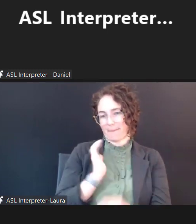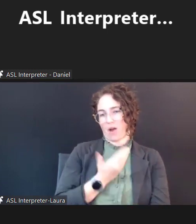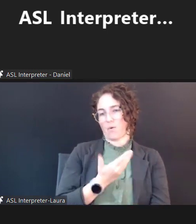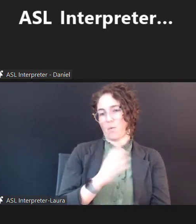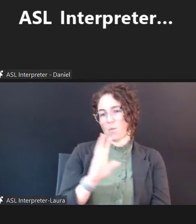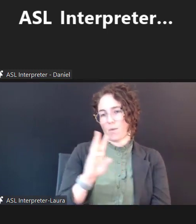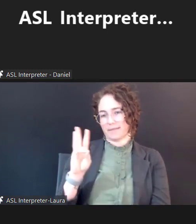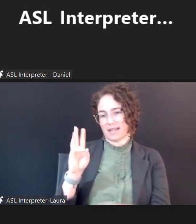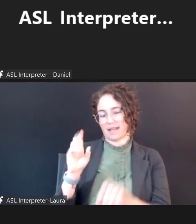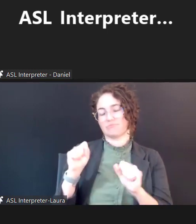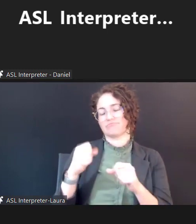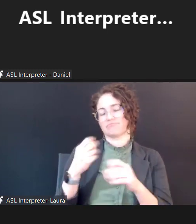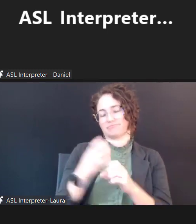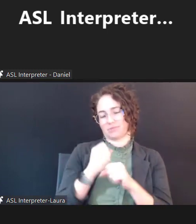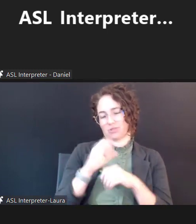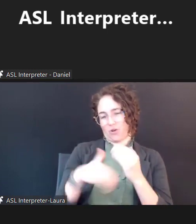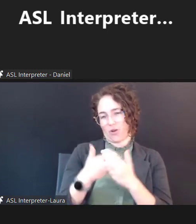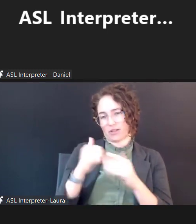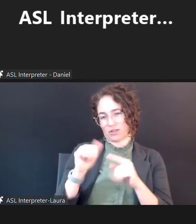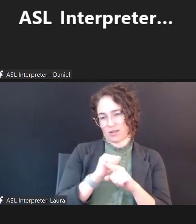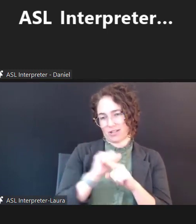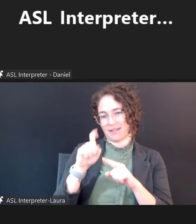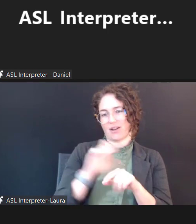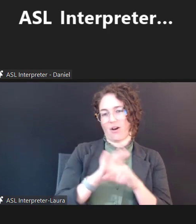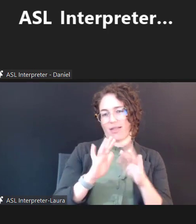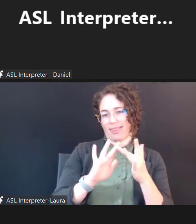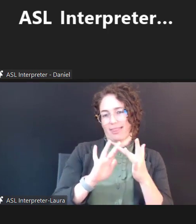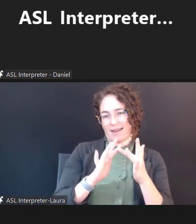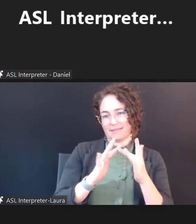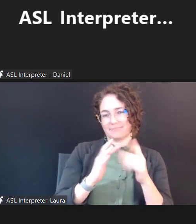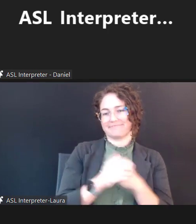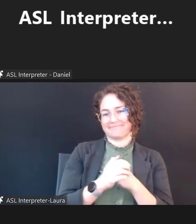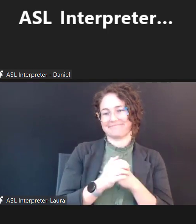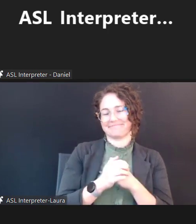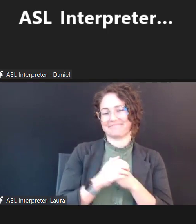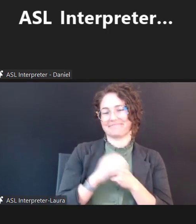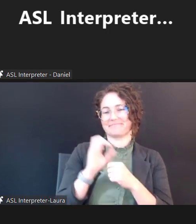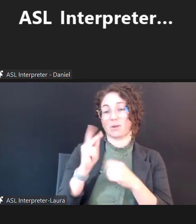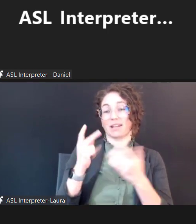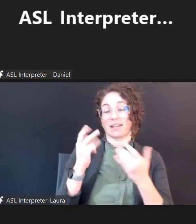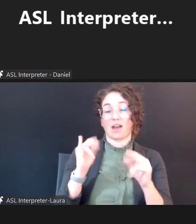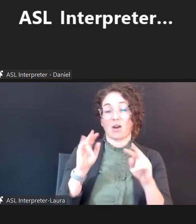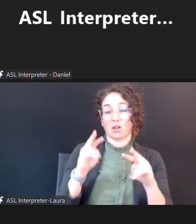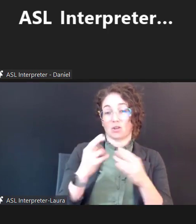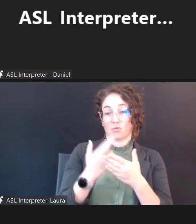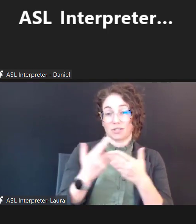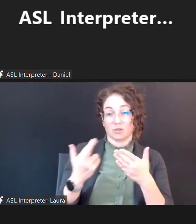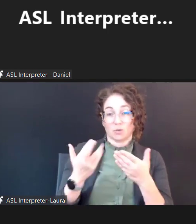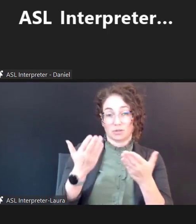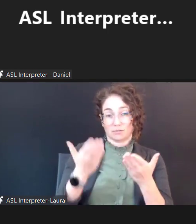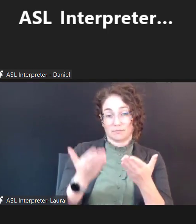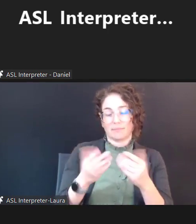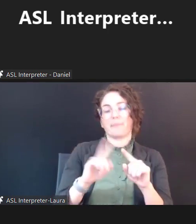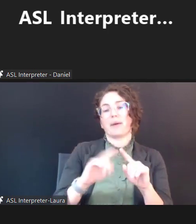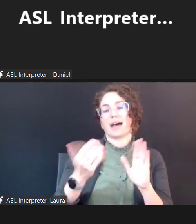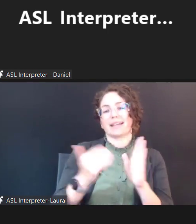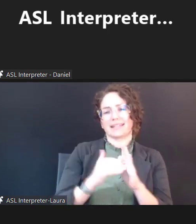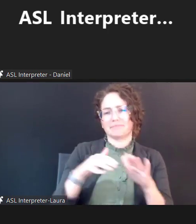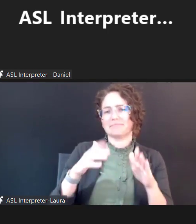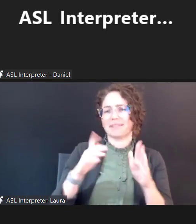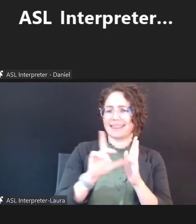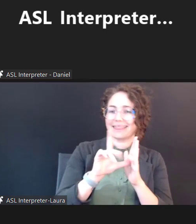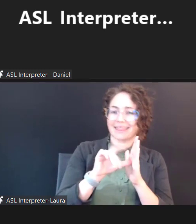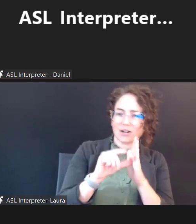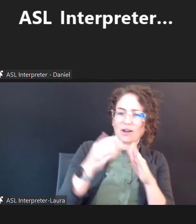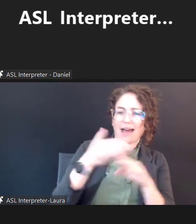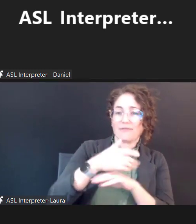where you can get the training that you need online. So let's have a quick look at the resources. But again, take time after